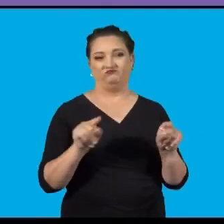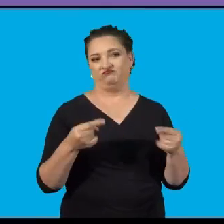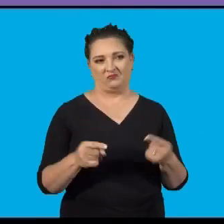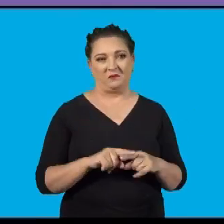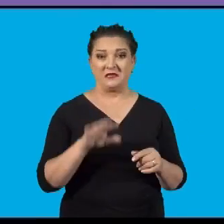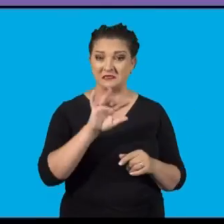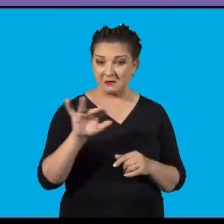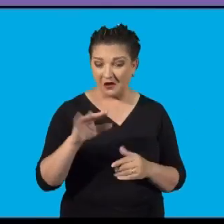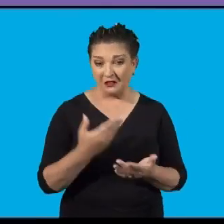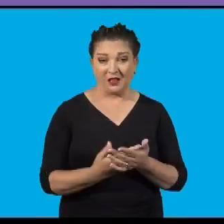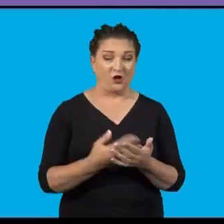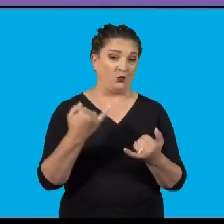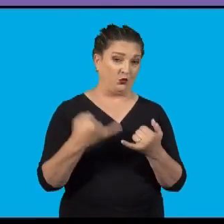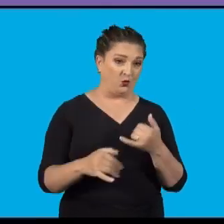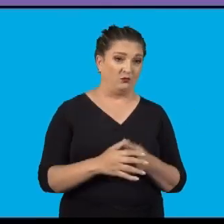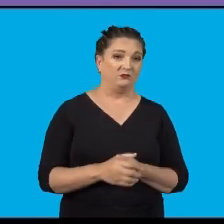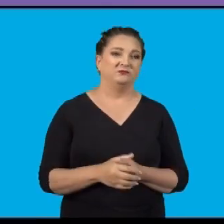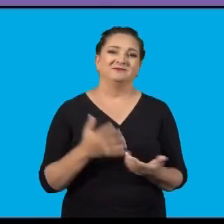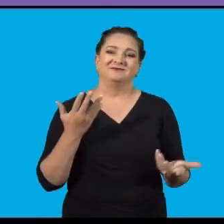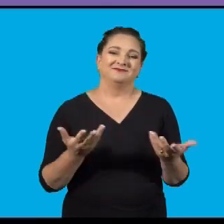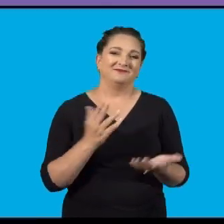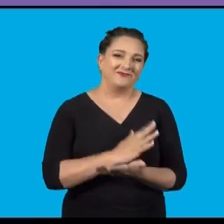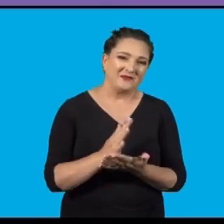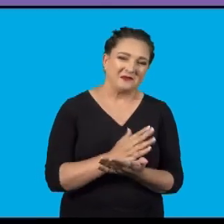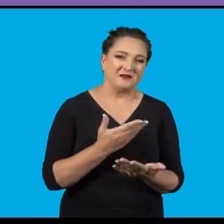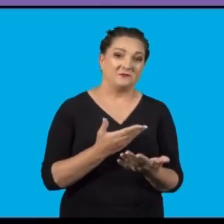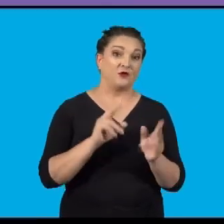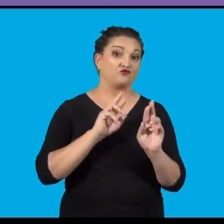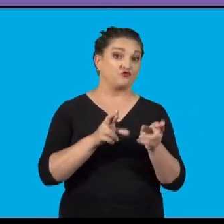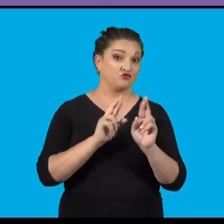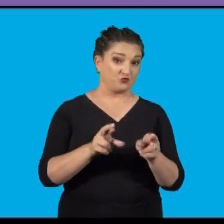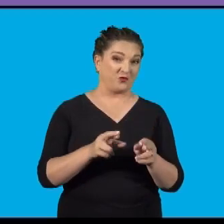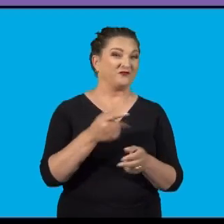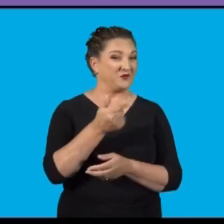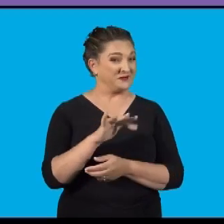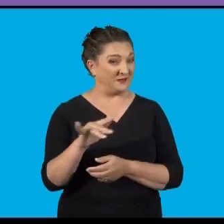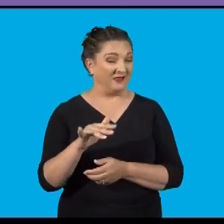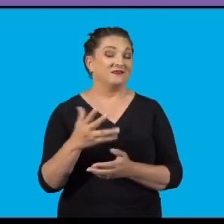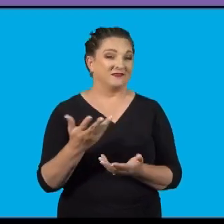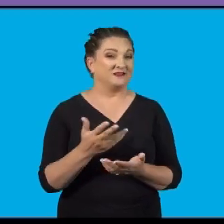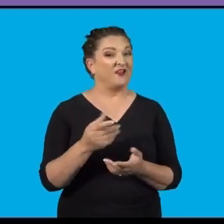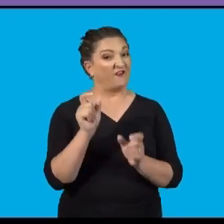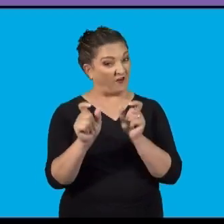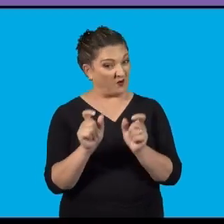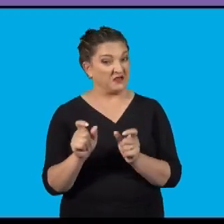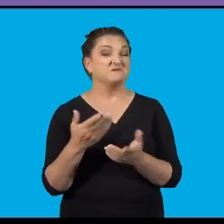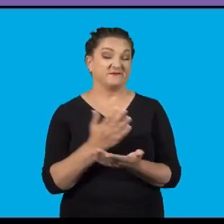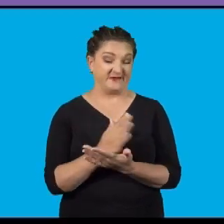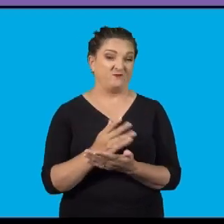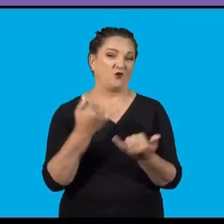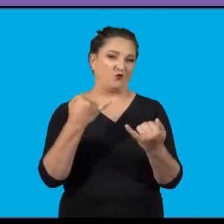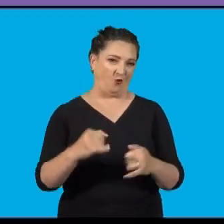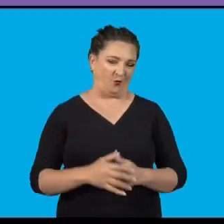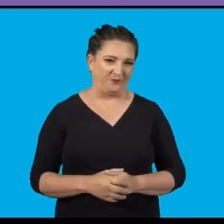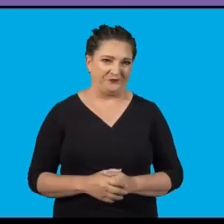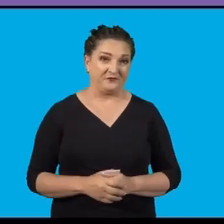to identify words spelled incorrectly in a text, and learners are unable to respond to questions related to spelling and vocabulary.